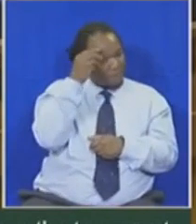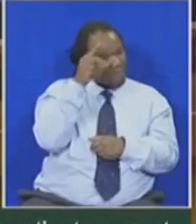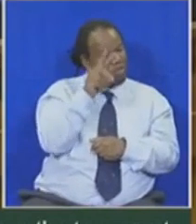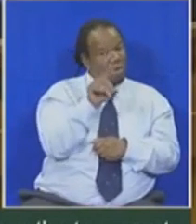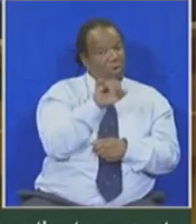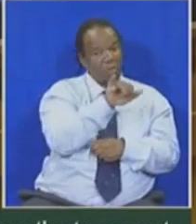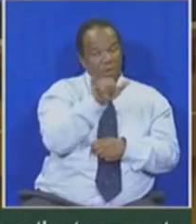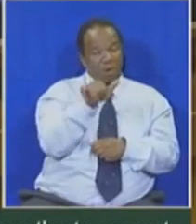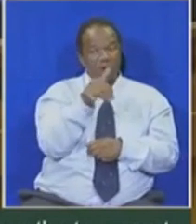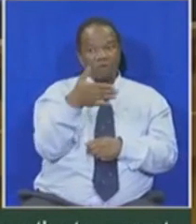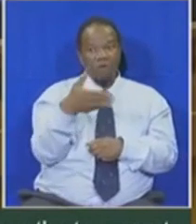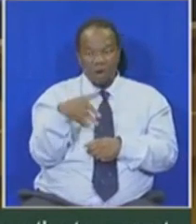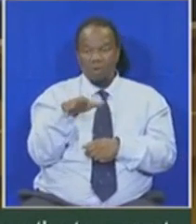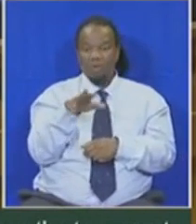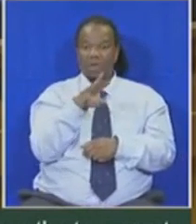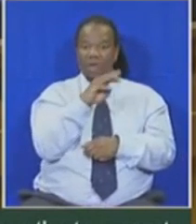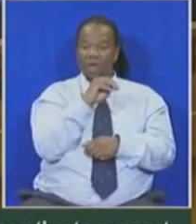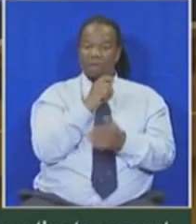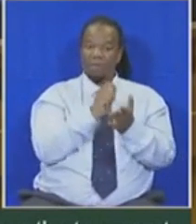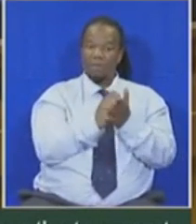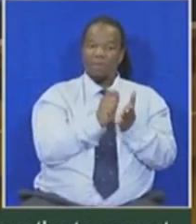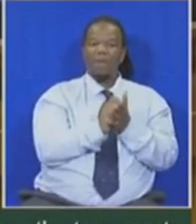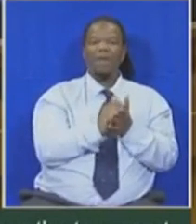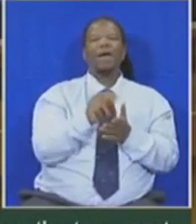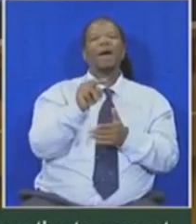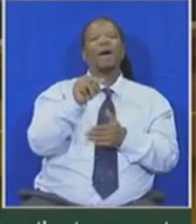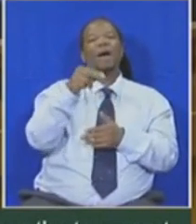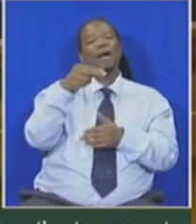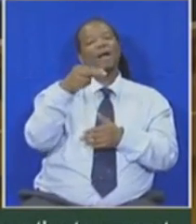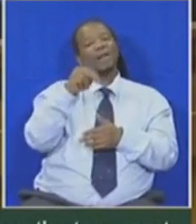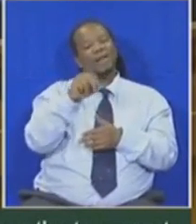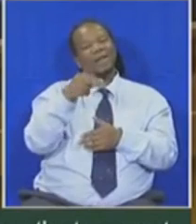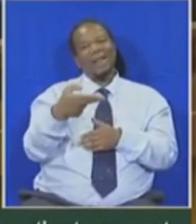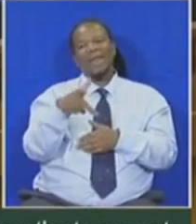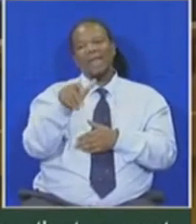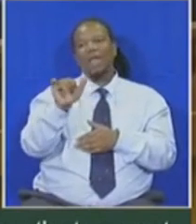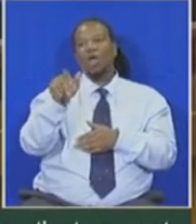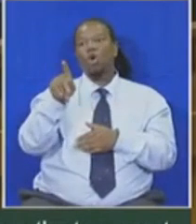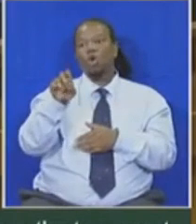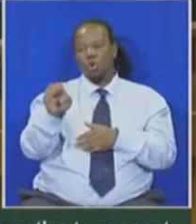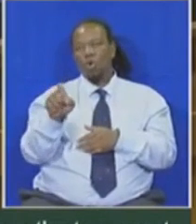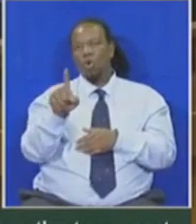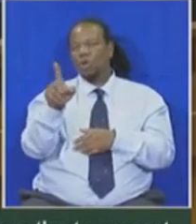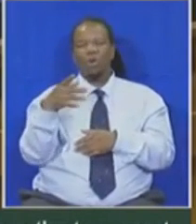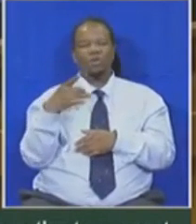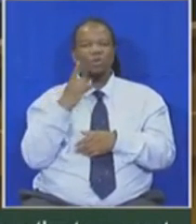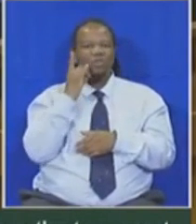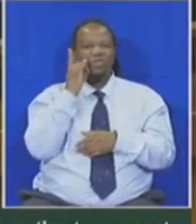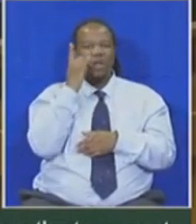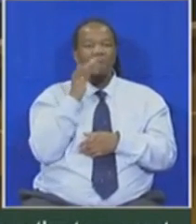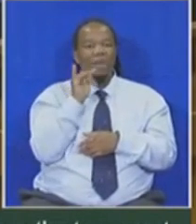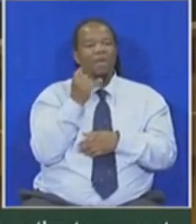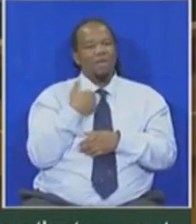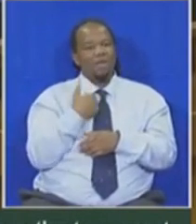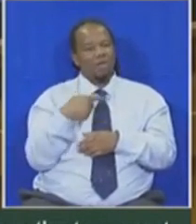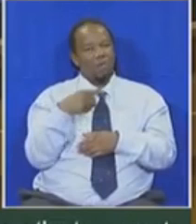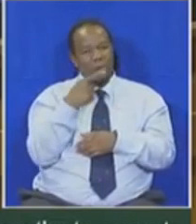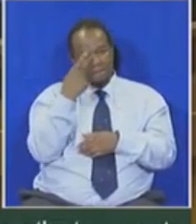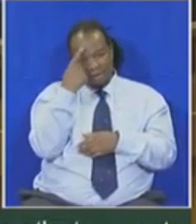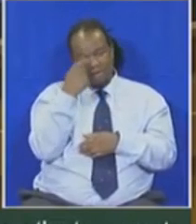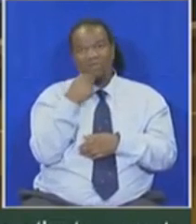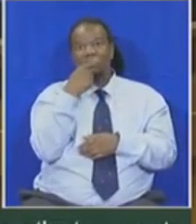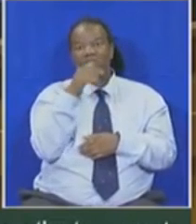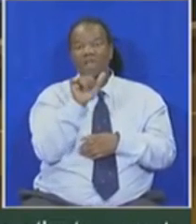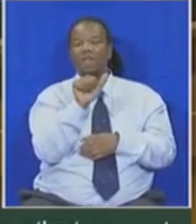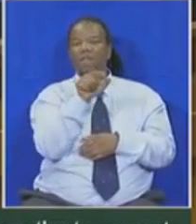media. It's why Minister Nhleko felt no shame whatsoever when he tried to hoodwink this House into believing that a swimming pool was some